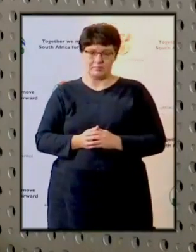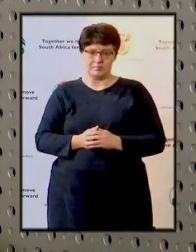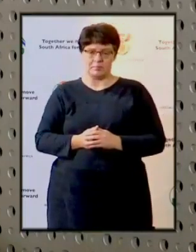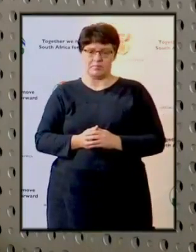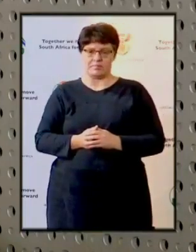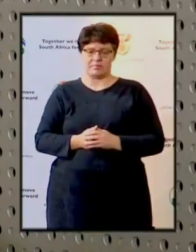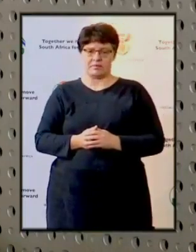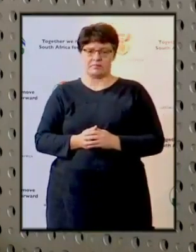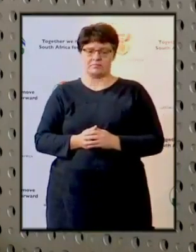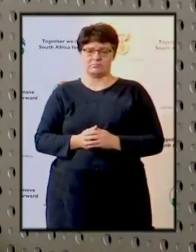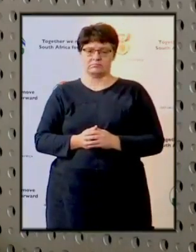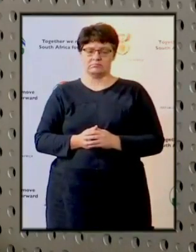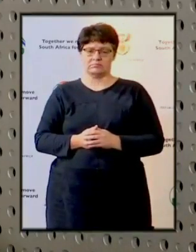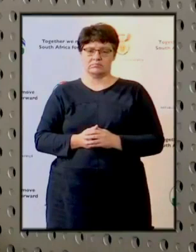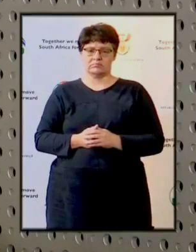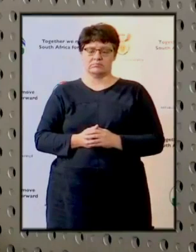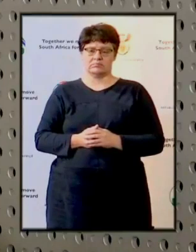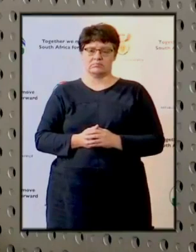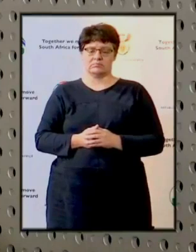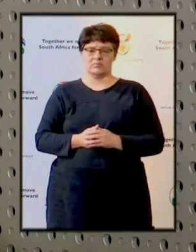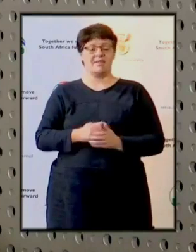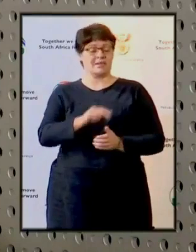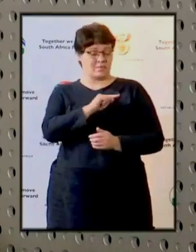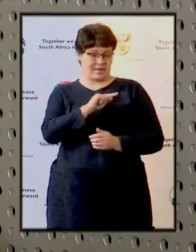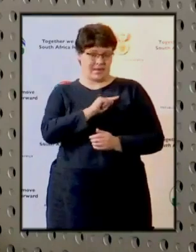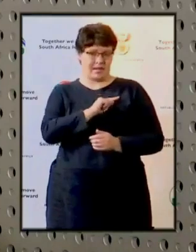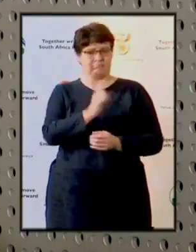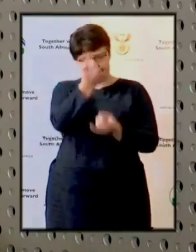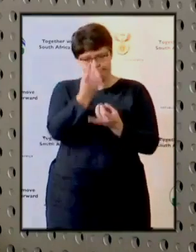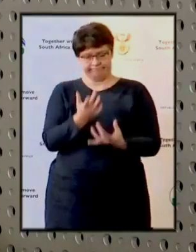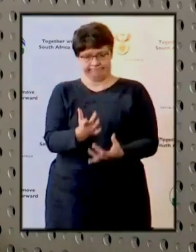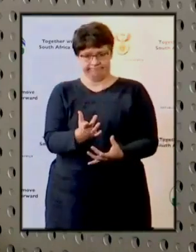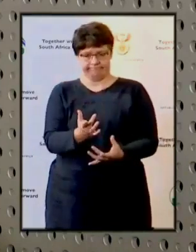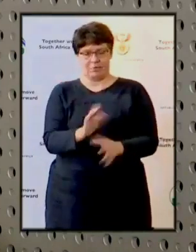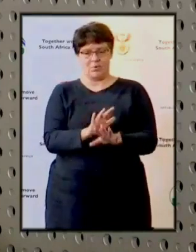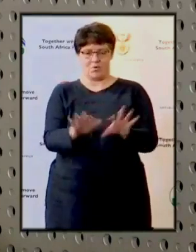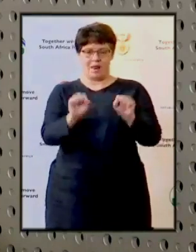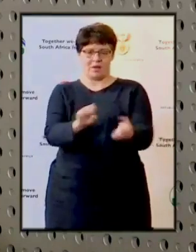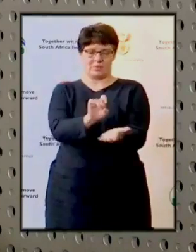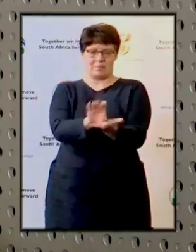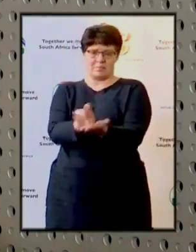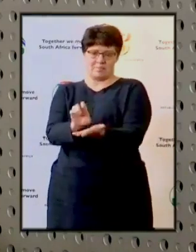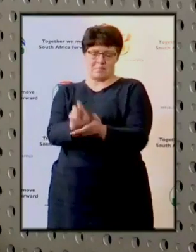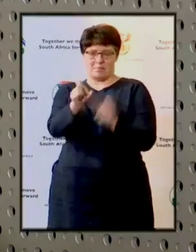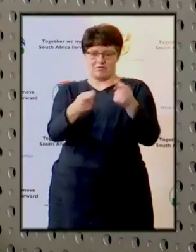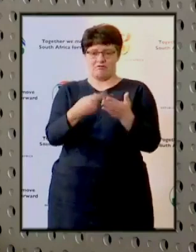we are saying that it would not be allowed. And of course,